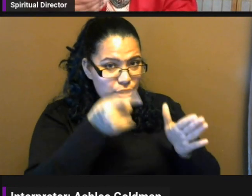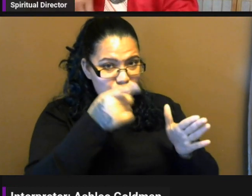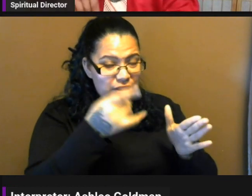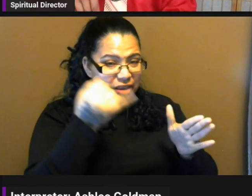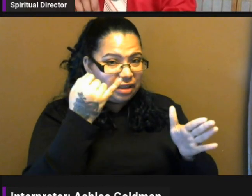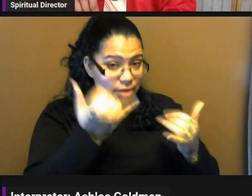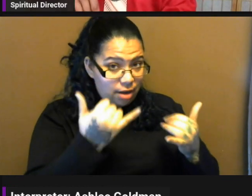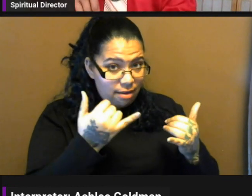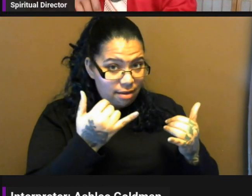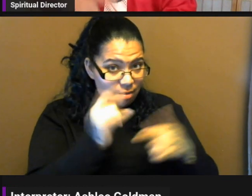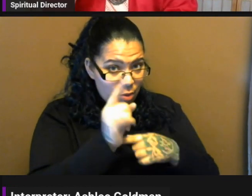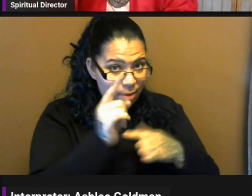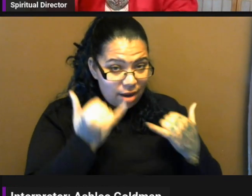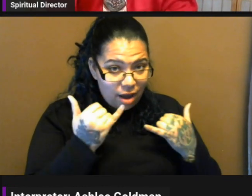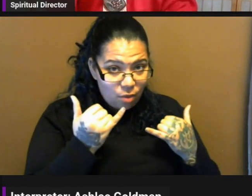today in this moment?